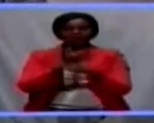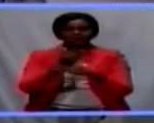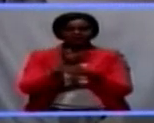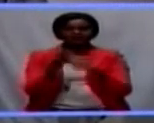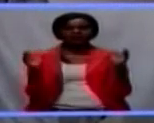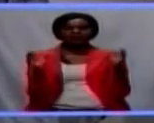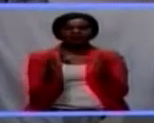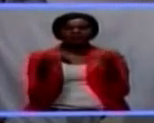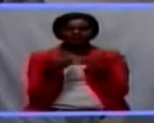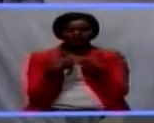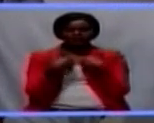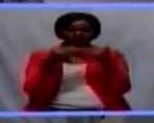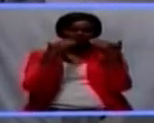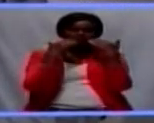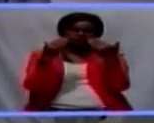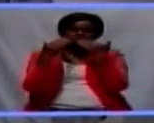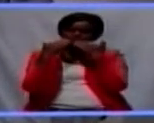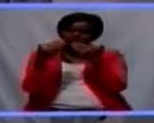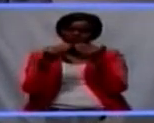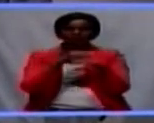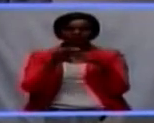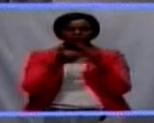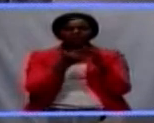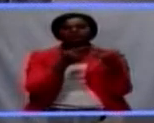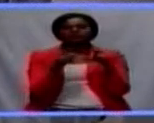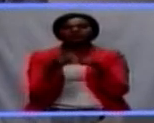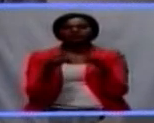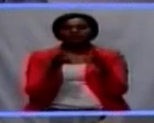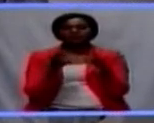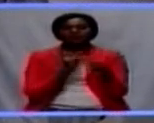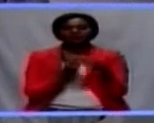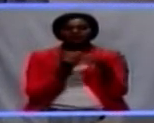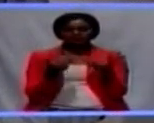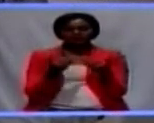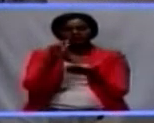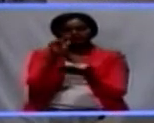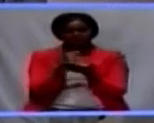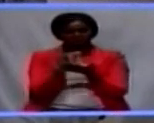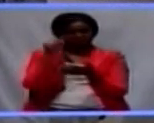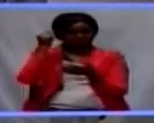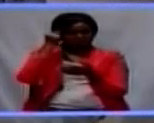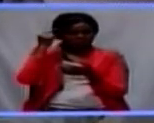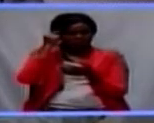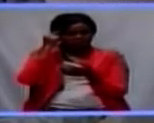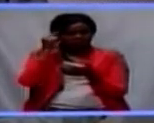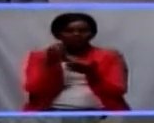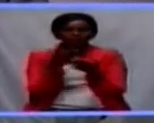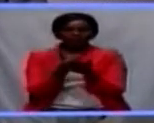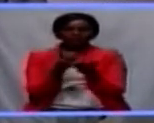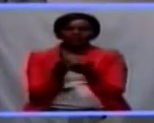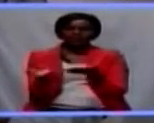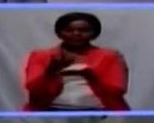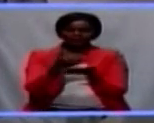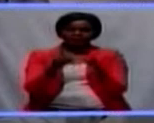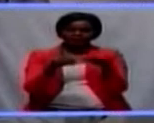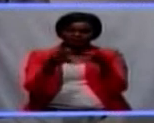have appreciated the gesture, is that we are reducing government revenue by giving